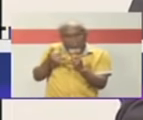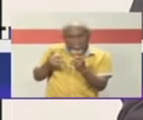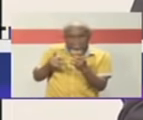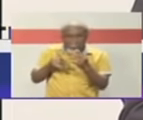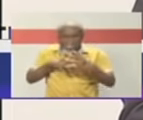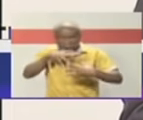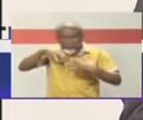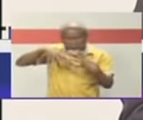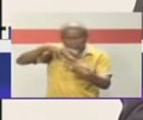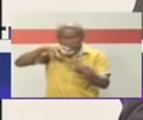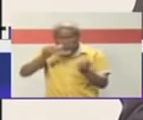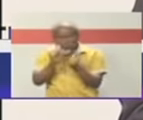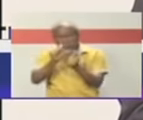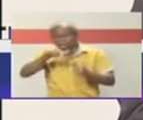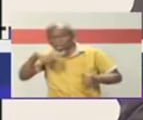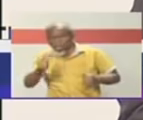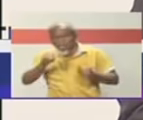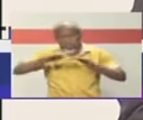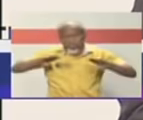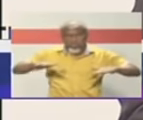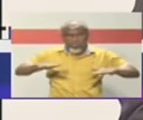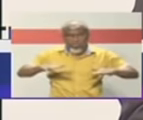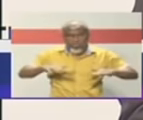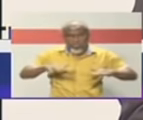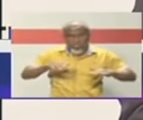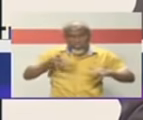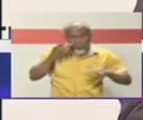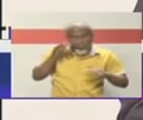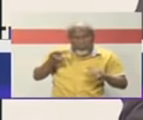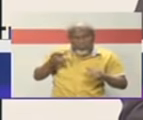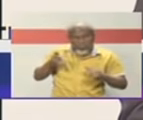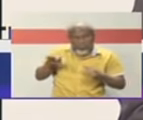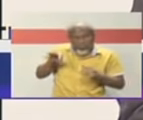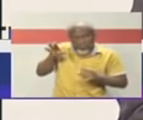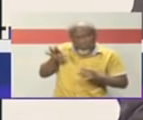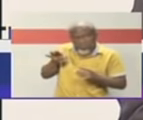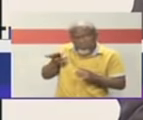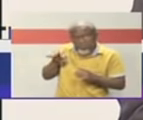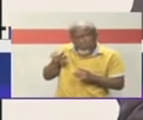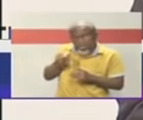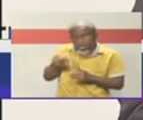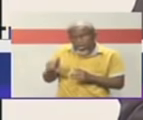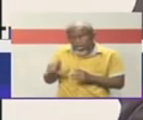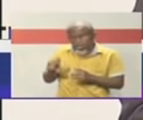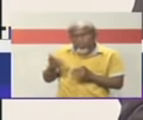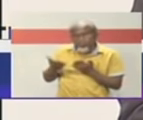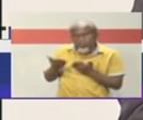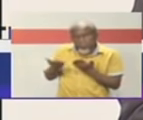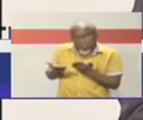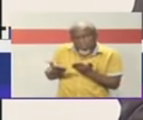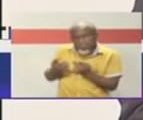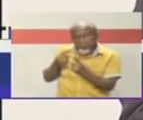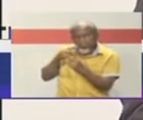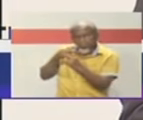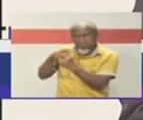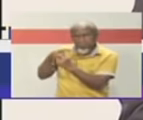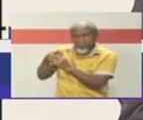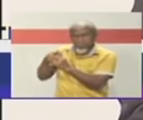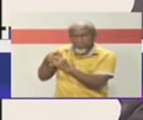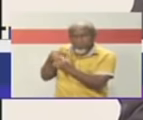other minors who we have also found to be were positive prior to this